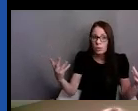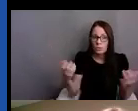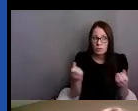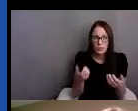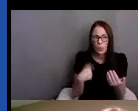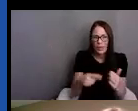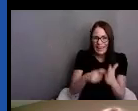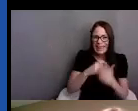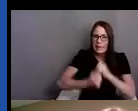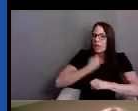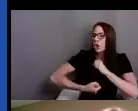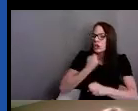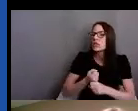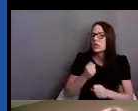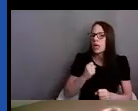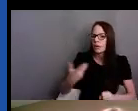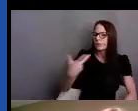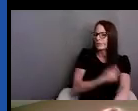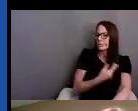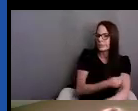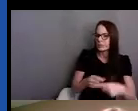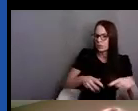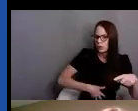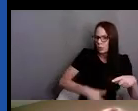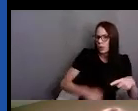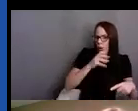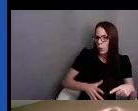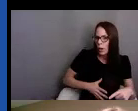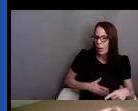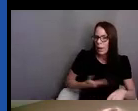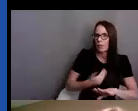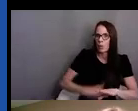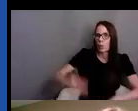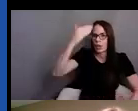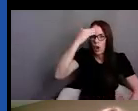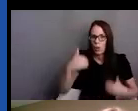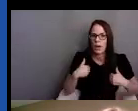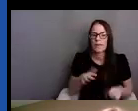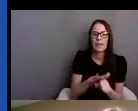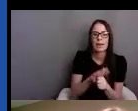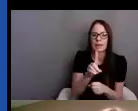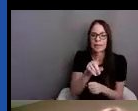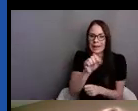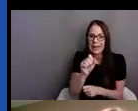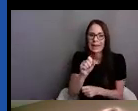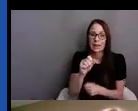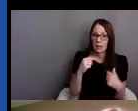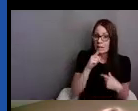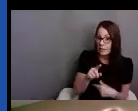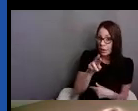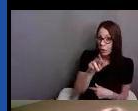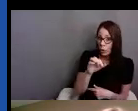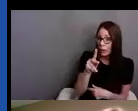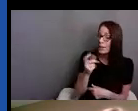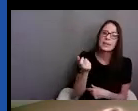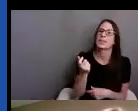women before we get huge amounts of data, whether there could be any very small risks to the fetus. But at this point, we just